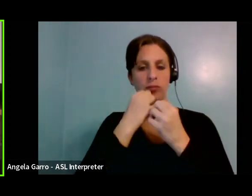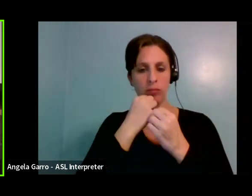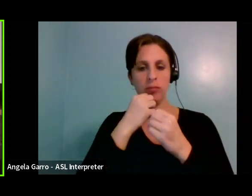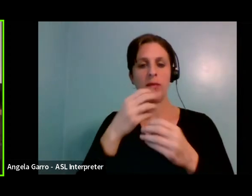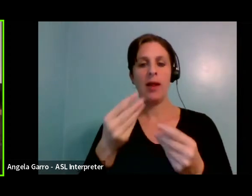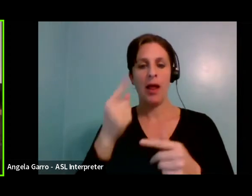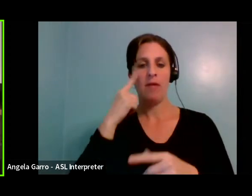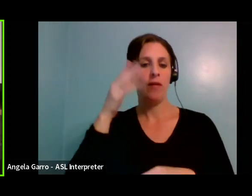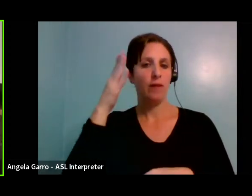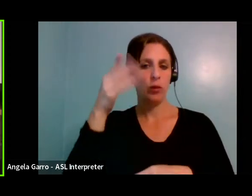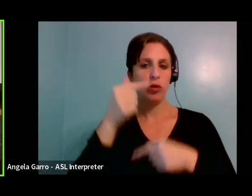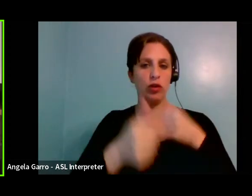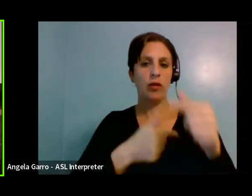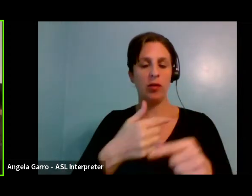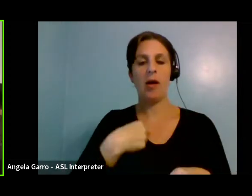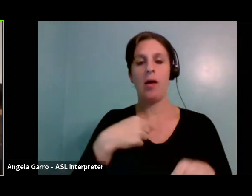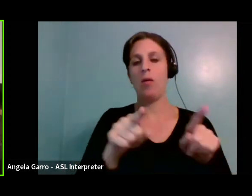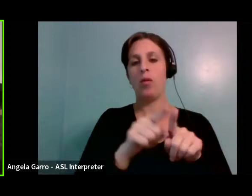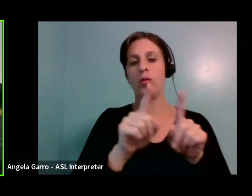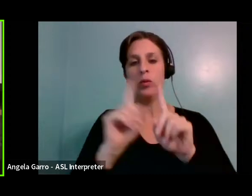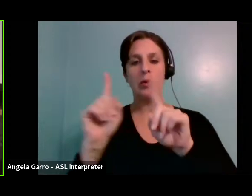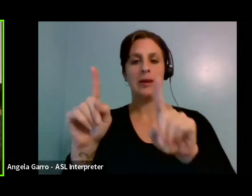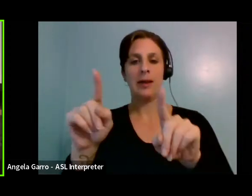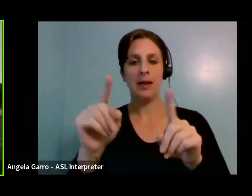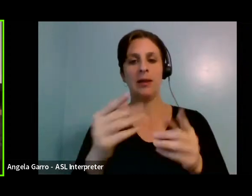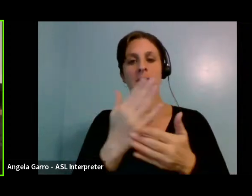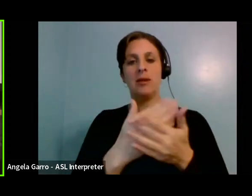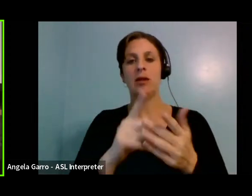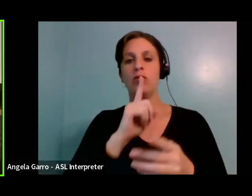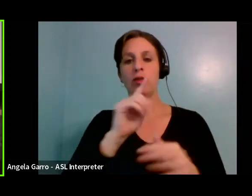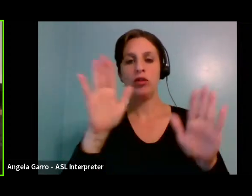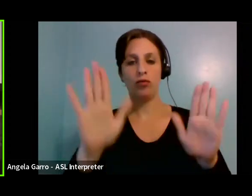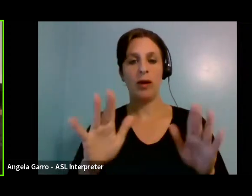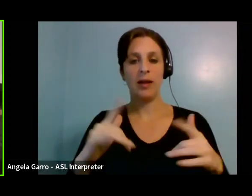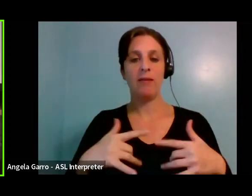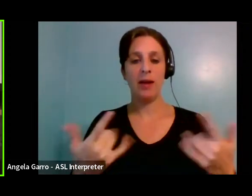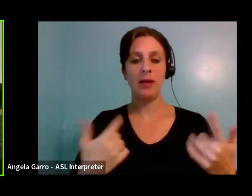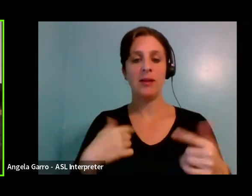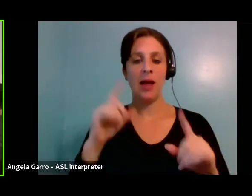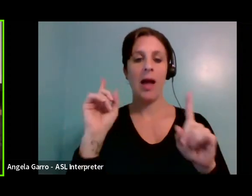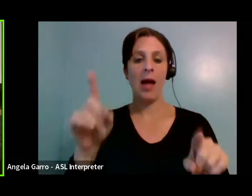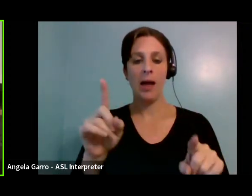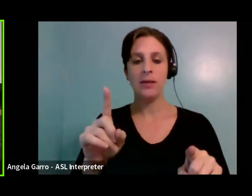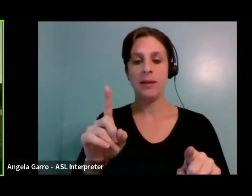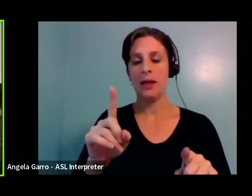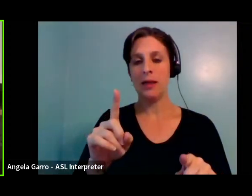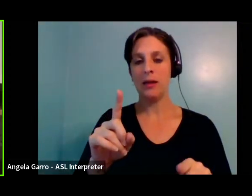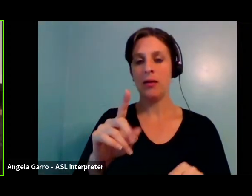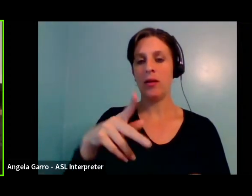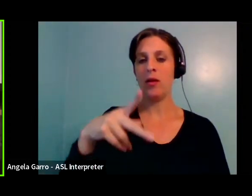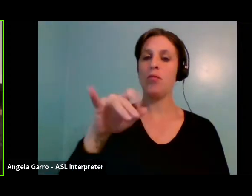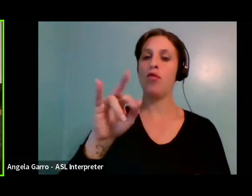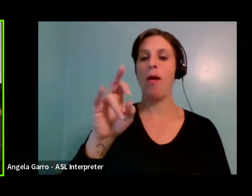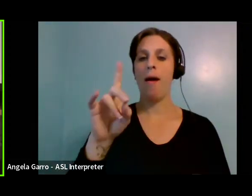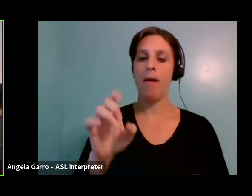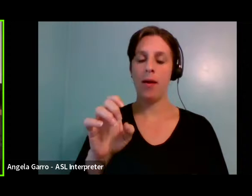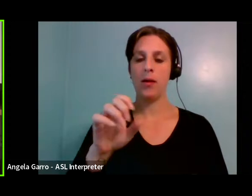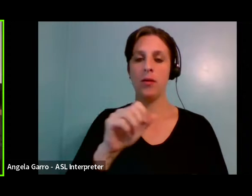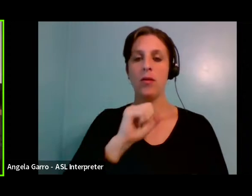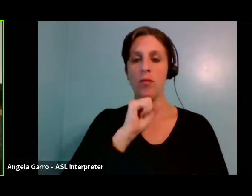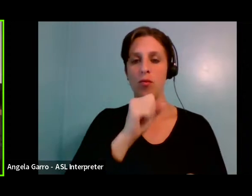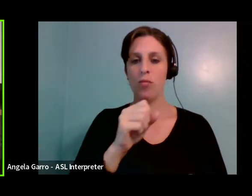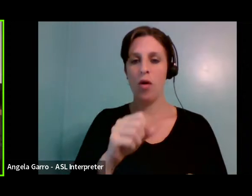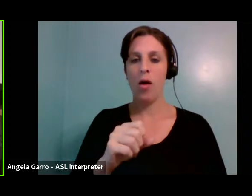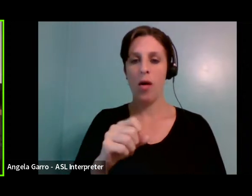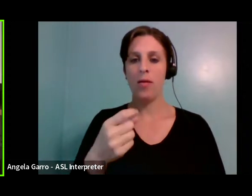I too attended some really great events. I attended the Pride Prom. It was really neat seeing